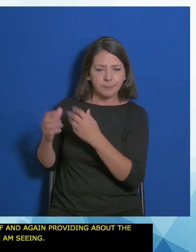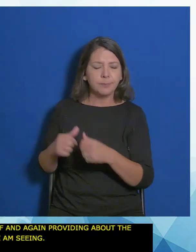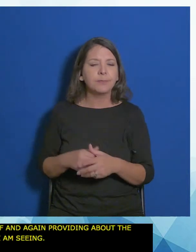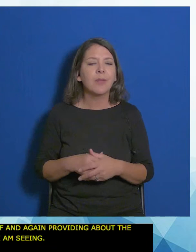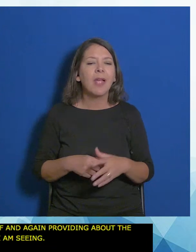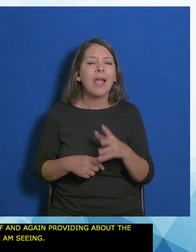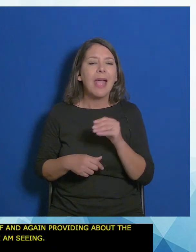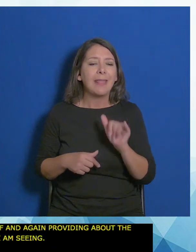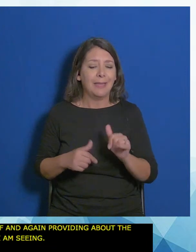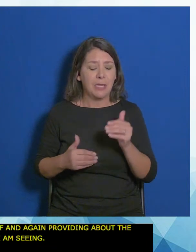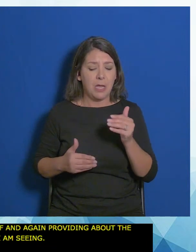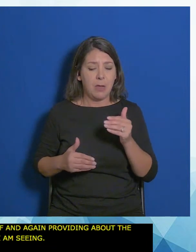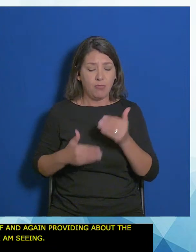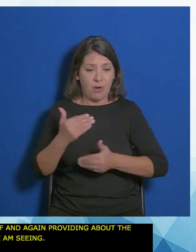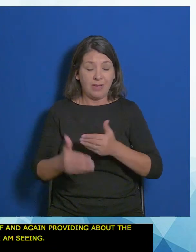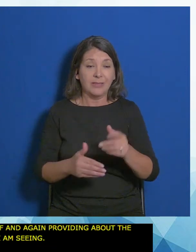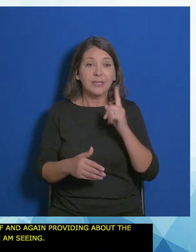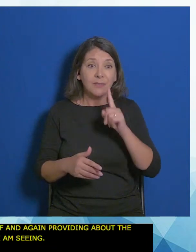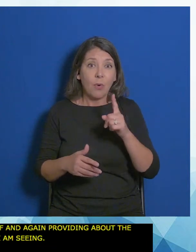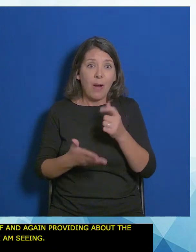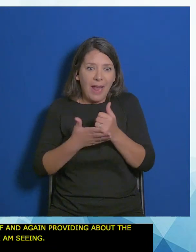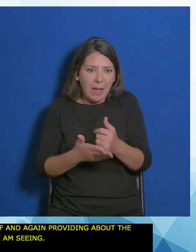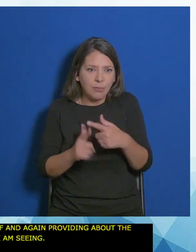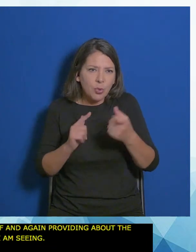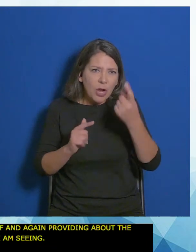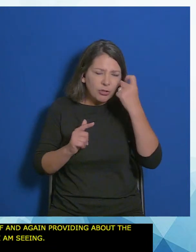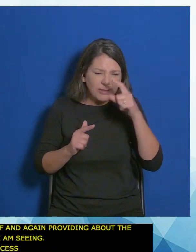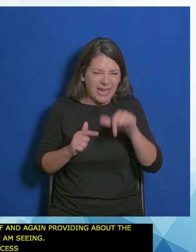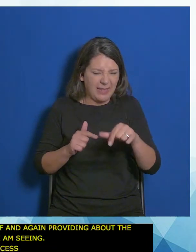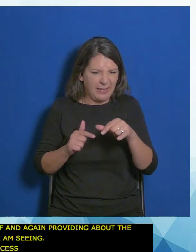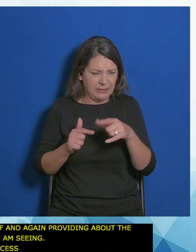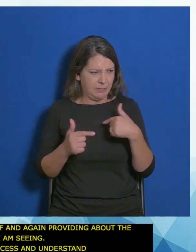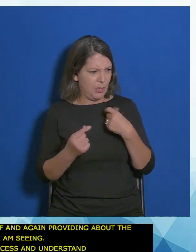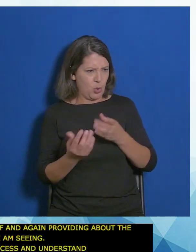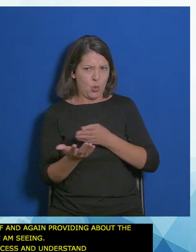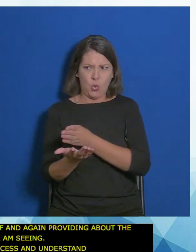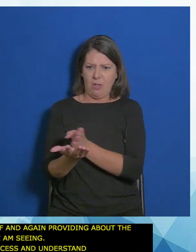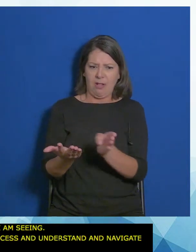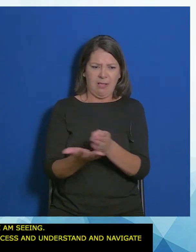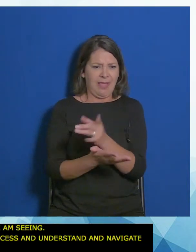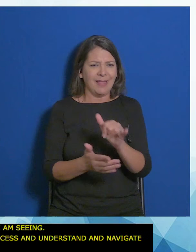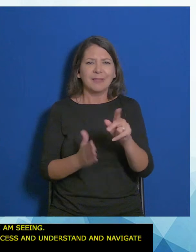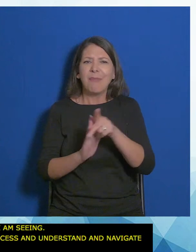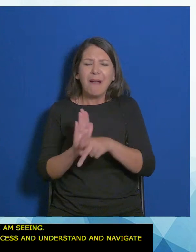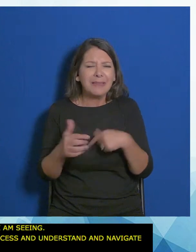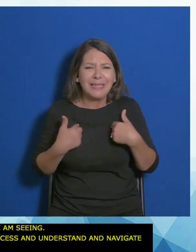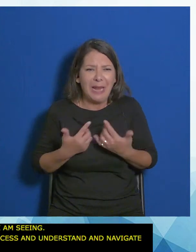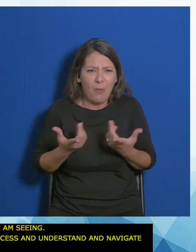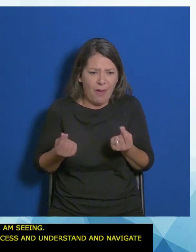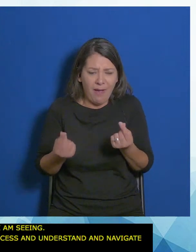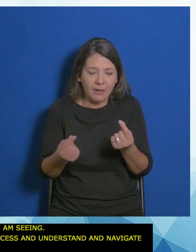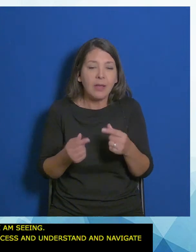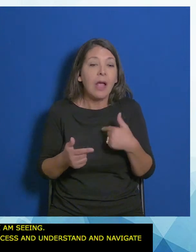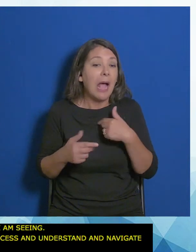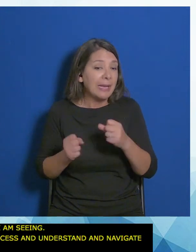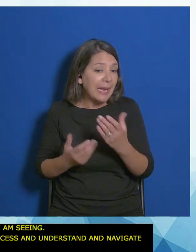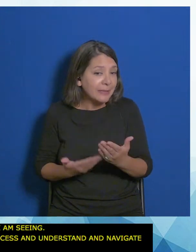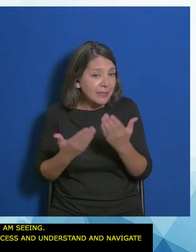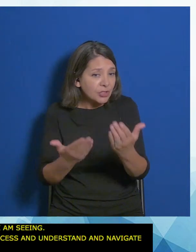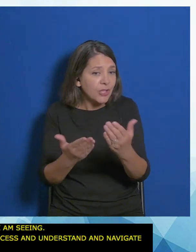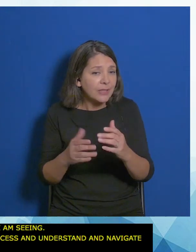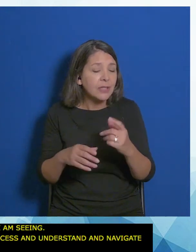process understand and navigate the policies and processes through the agency, making suggestions regarding effective